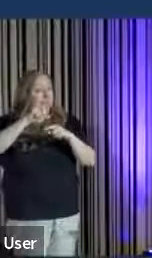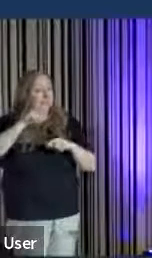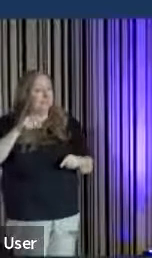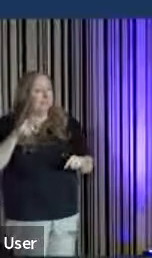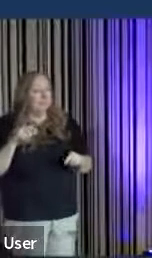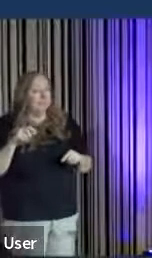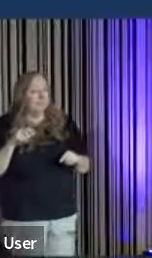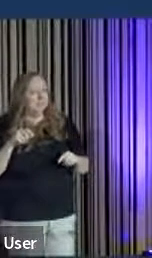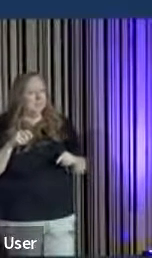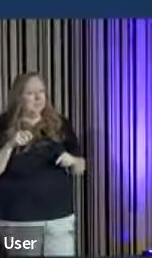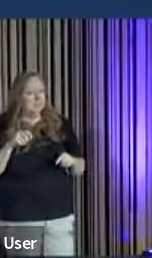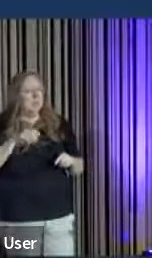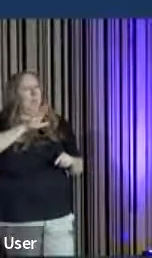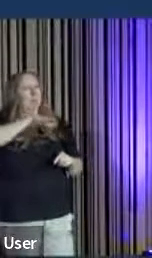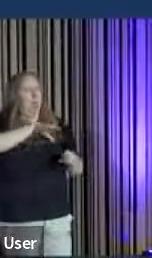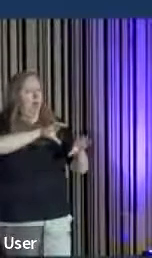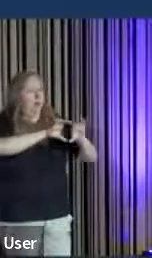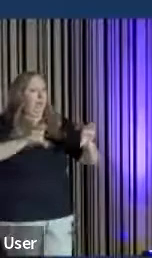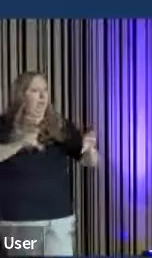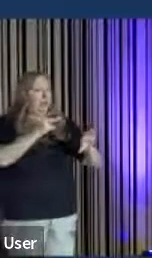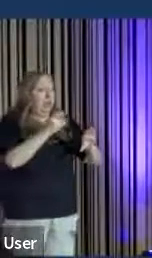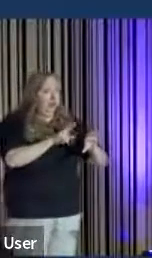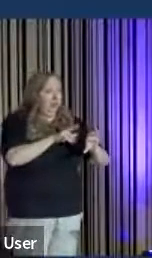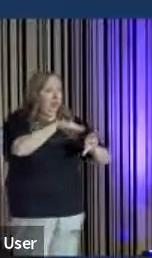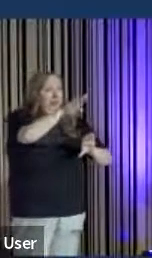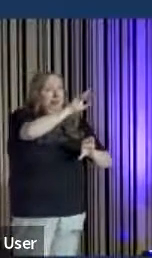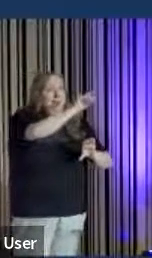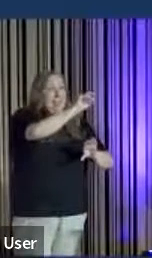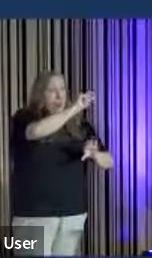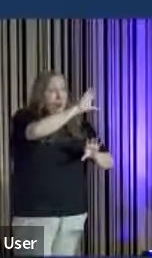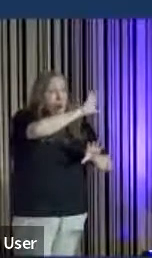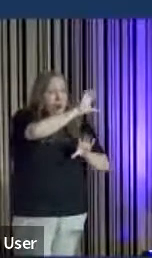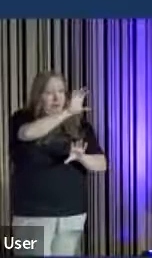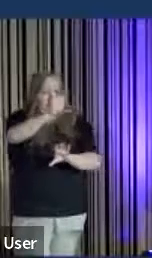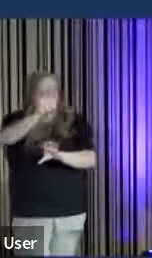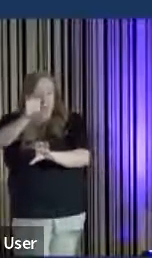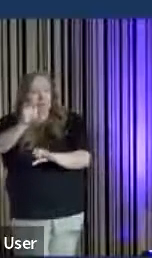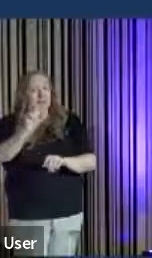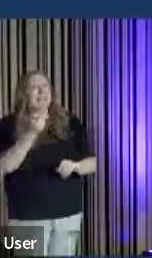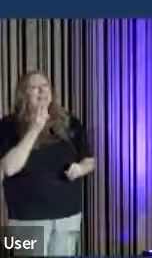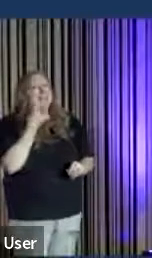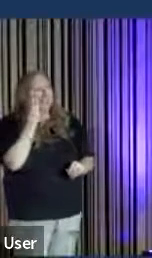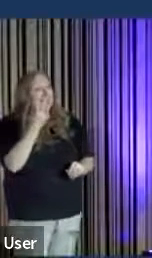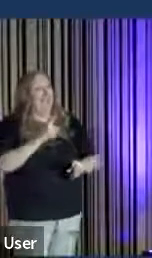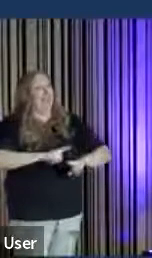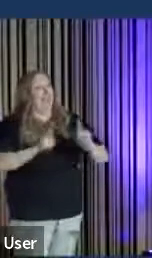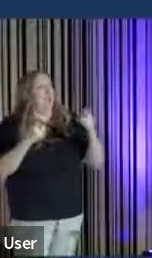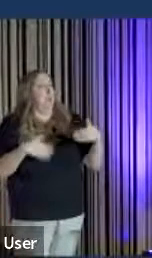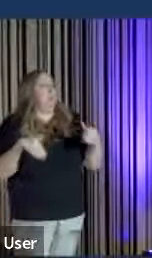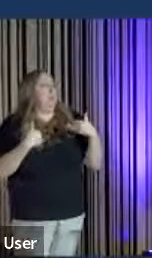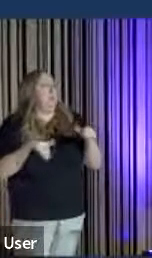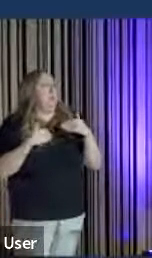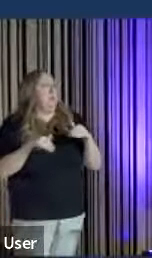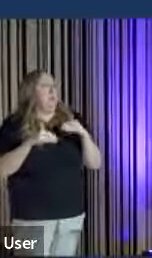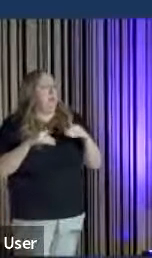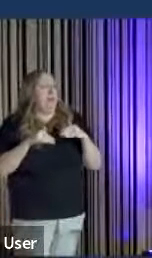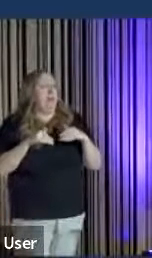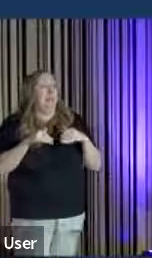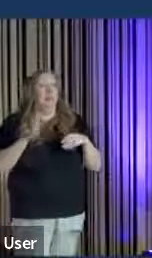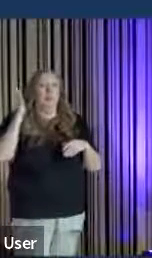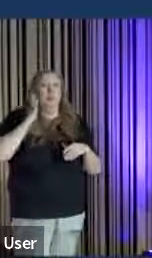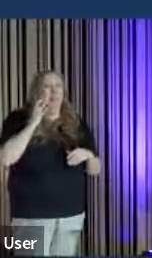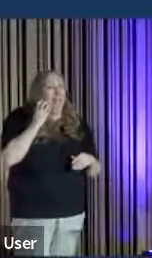and above you see samples collected by Tara, and you can see really the differences are really quite striking.